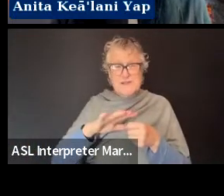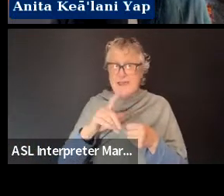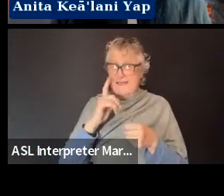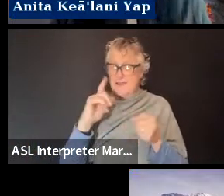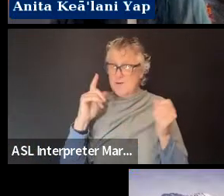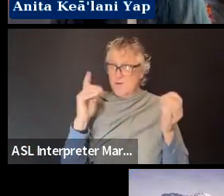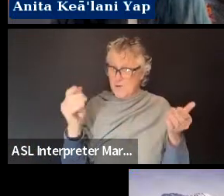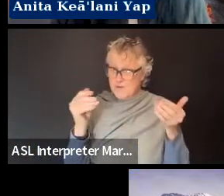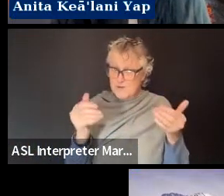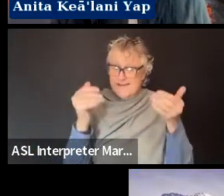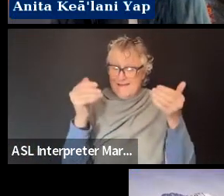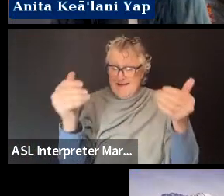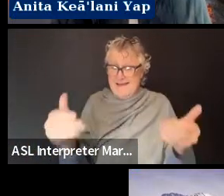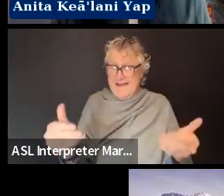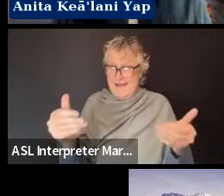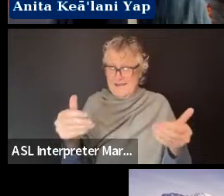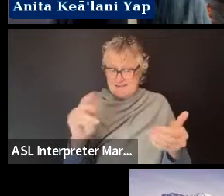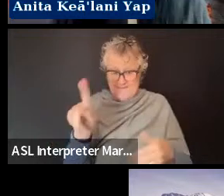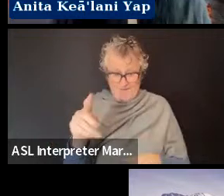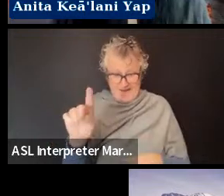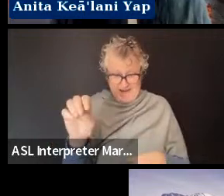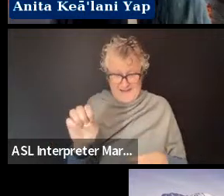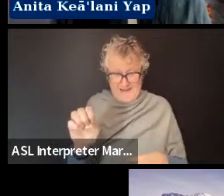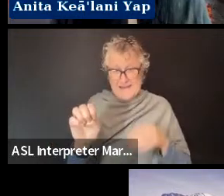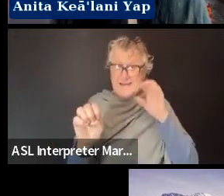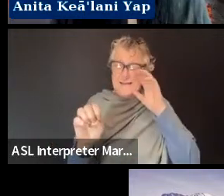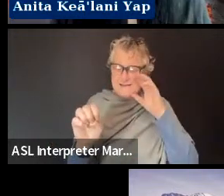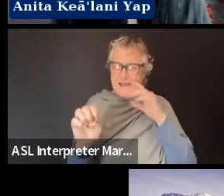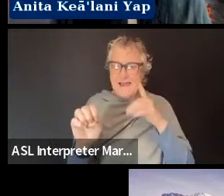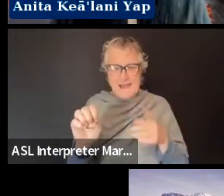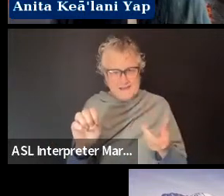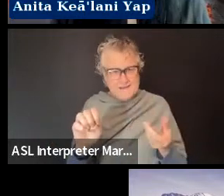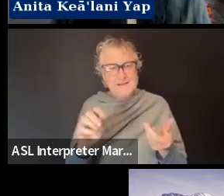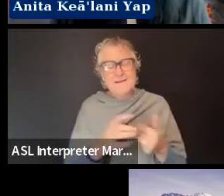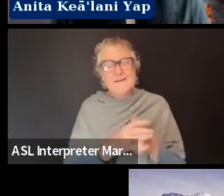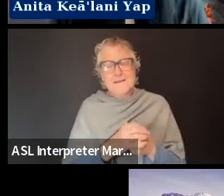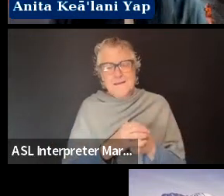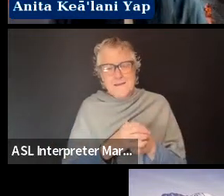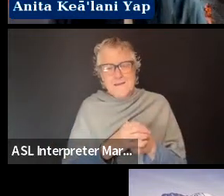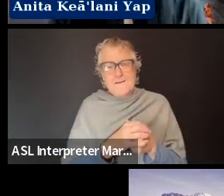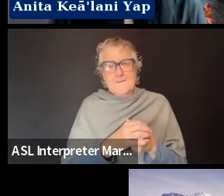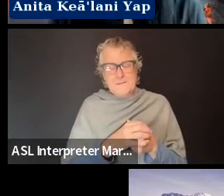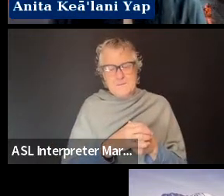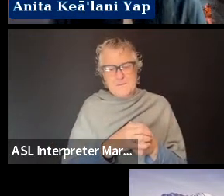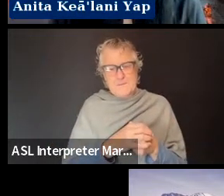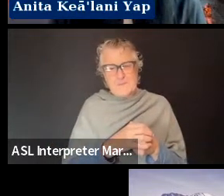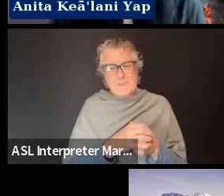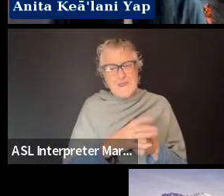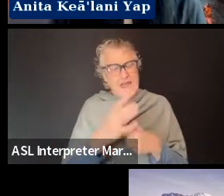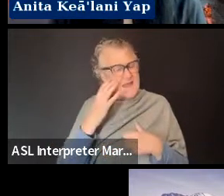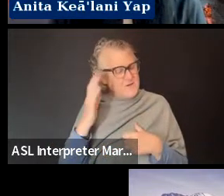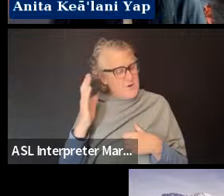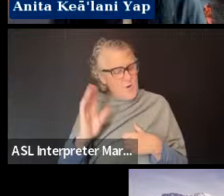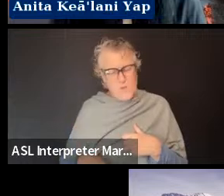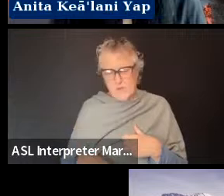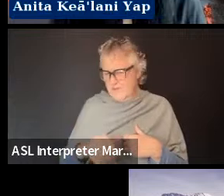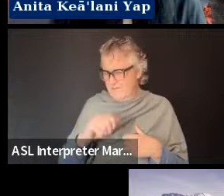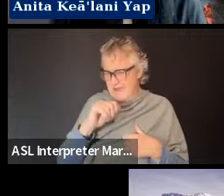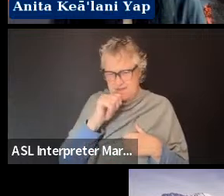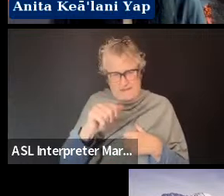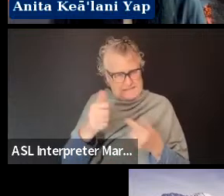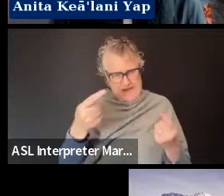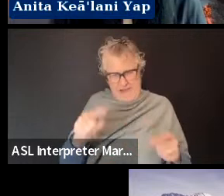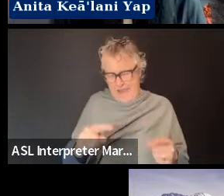the publication is a huge milestone. So congratulations to the project team. But I know that doesn't happen without all the effort and support from our